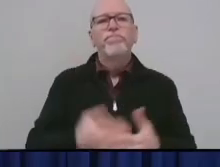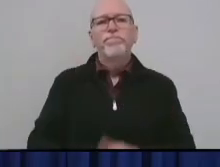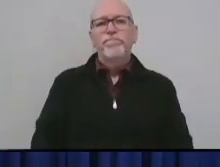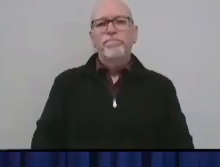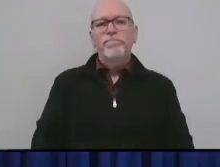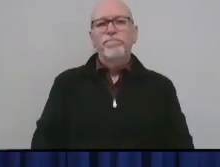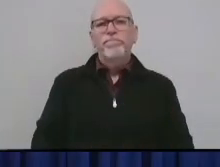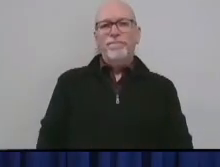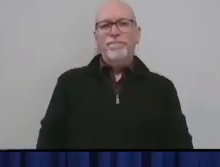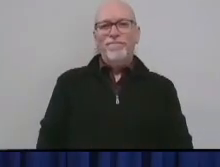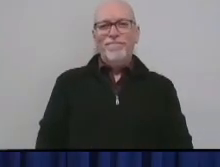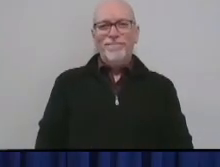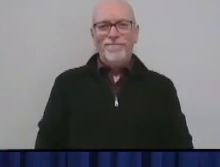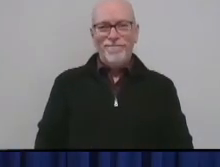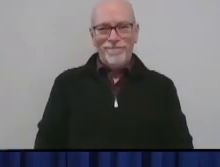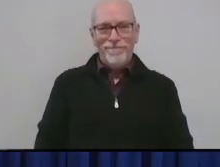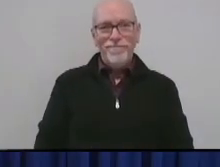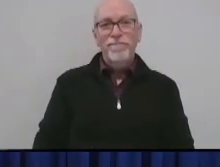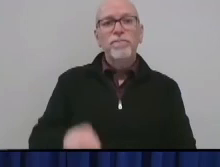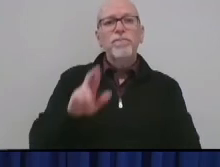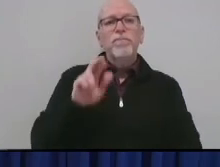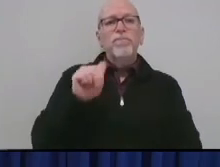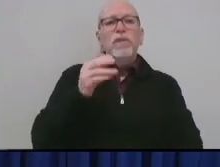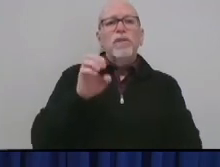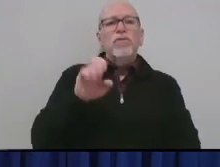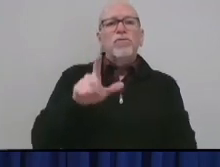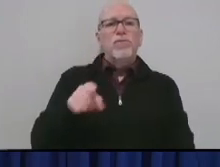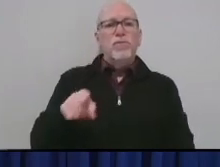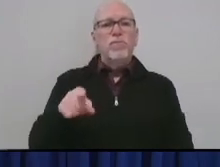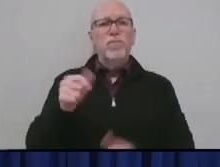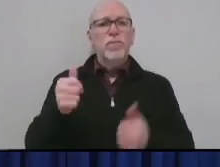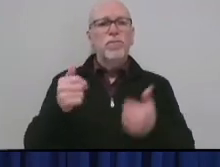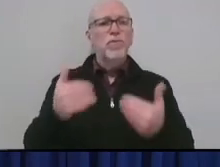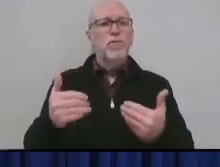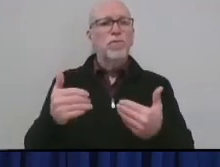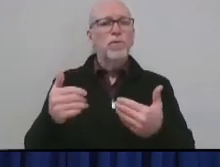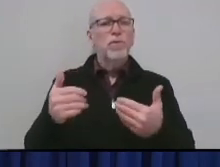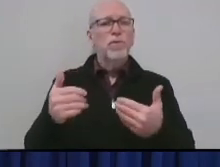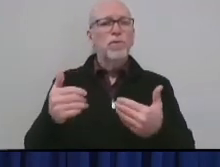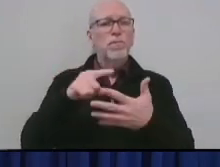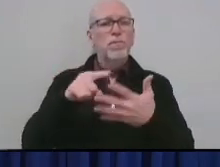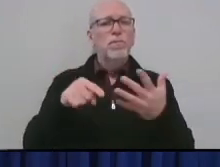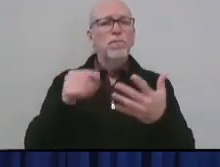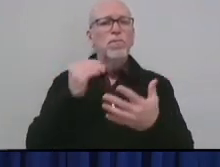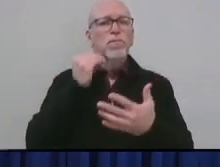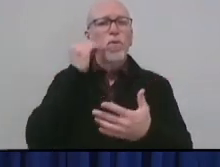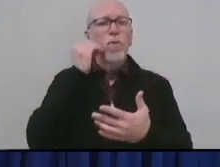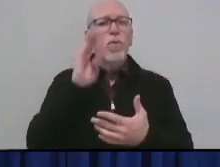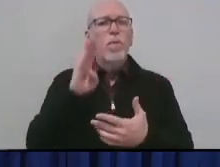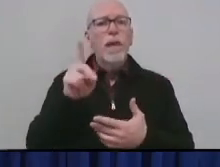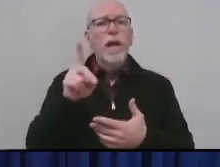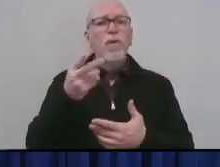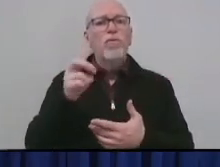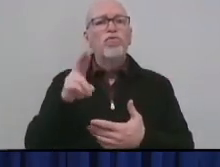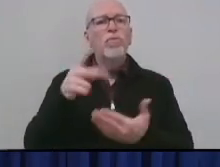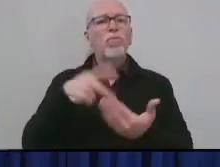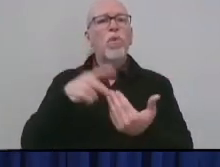Rachel, you want to cue up the Homebound Hoosier program video that we have to share?